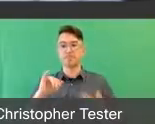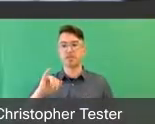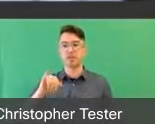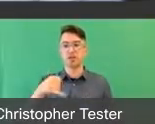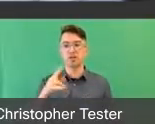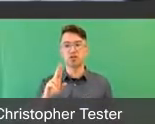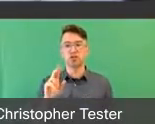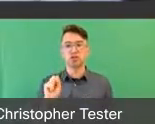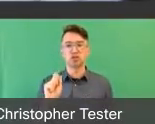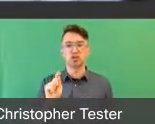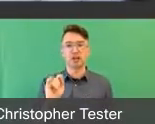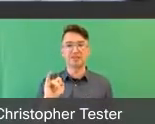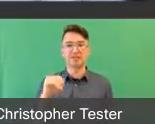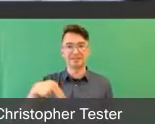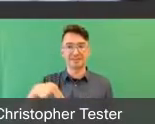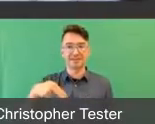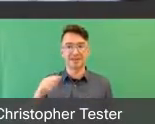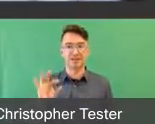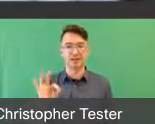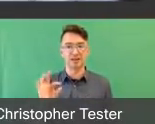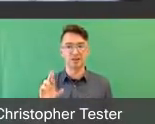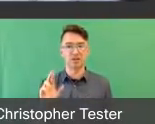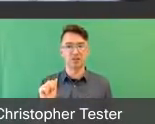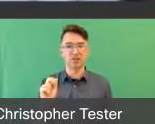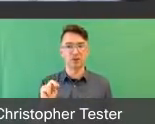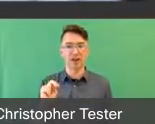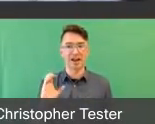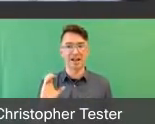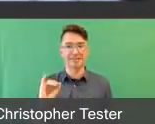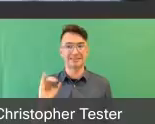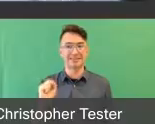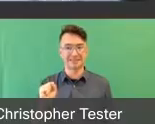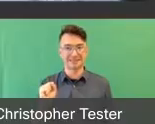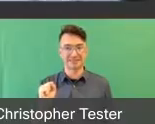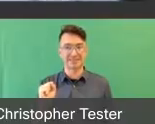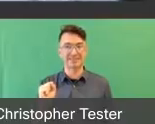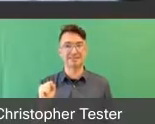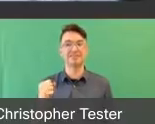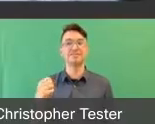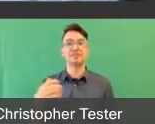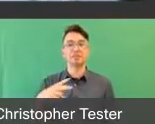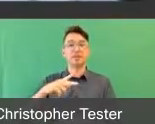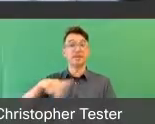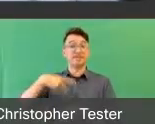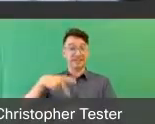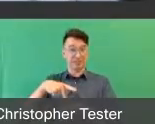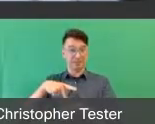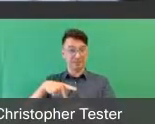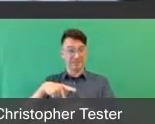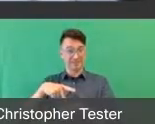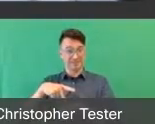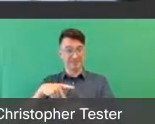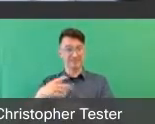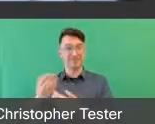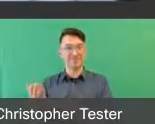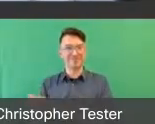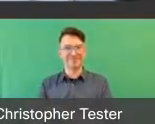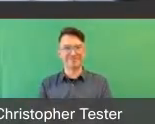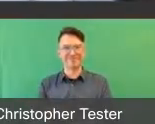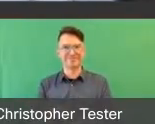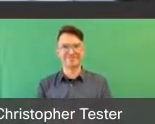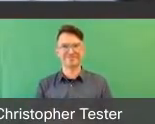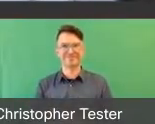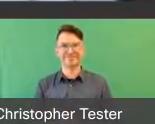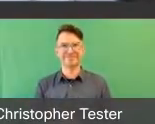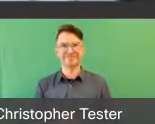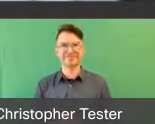LGBTIQ youth in Asia Pacific. Ziukun and Justin, over to you. Thank you, Jay. And I'm really